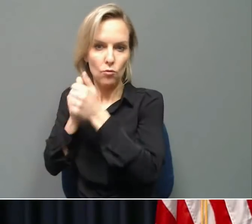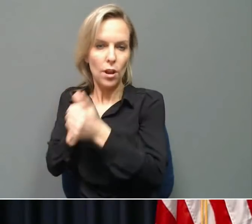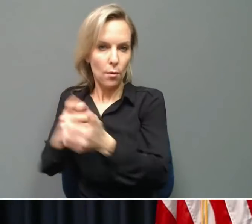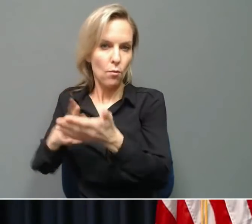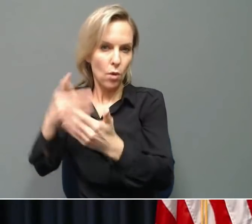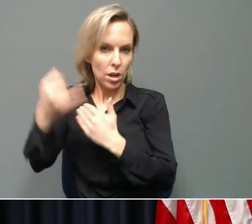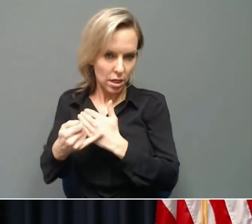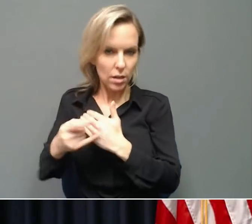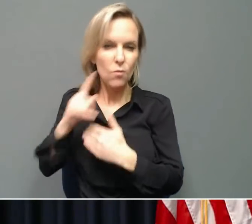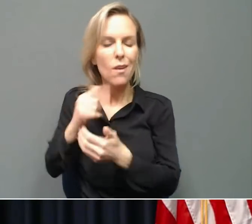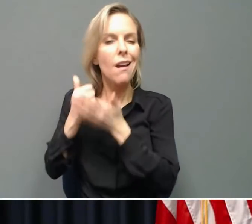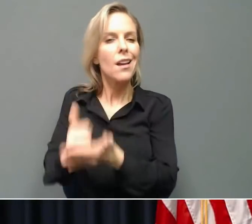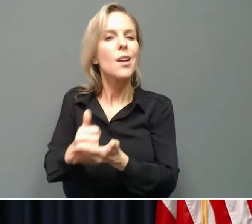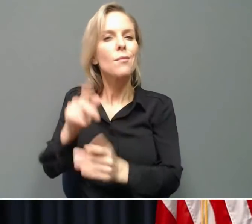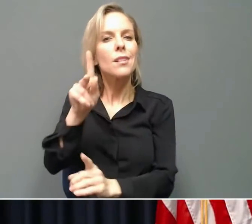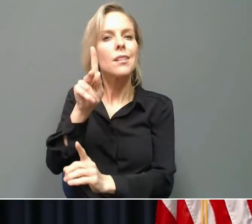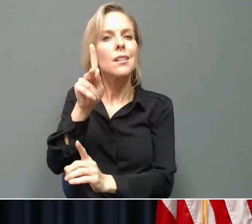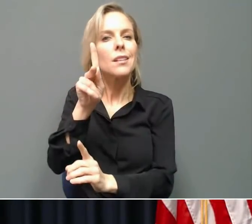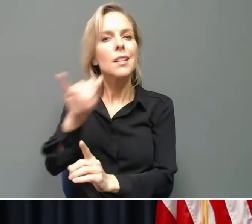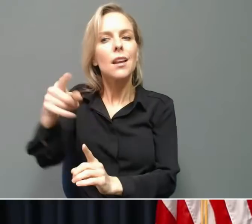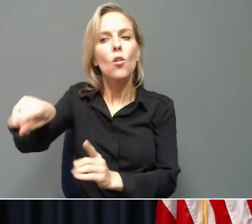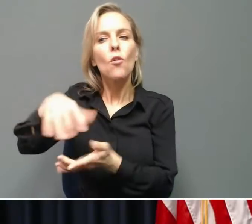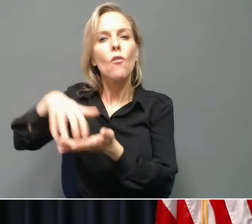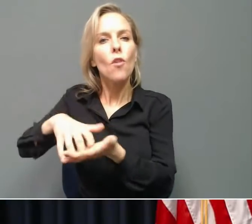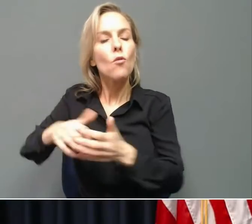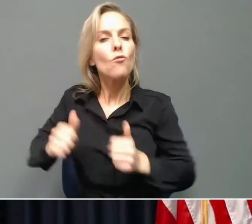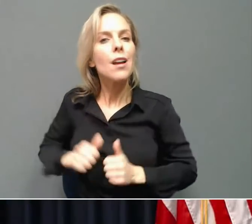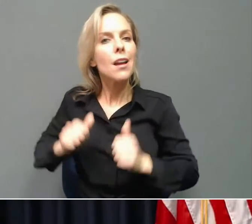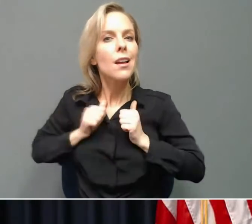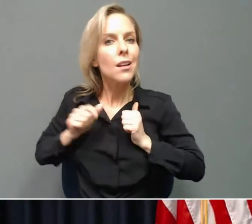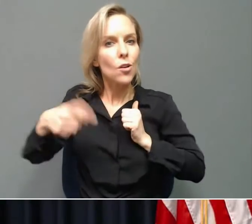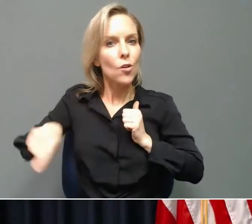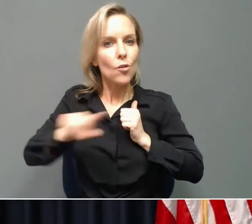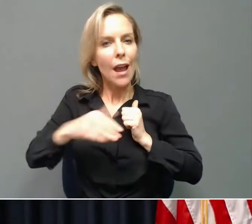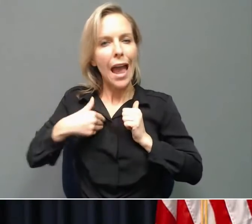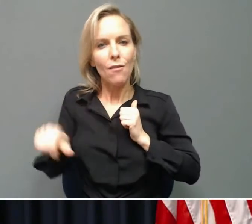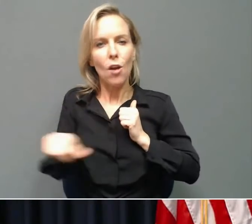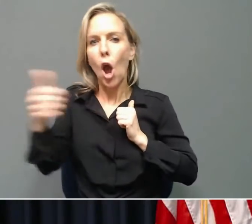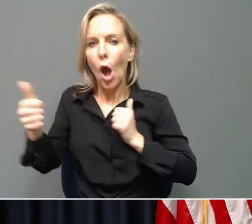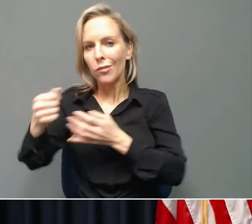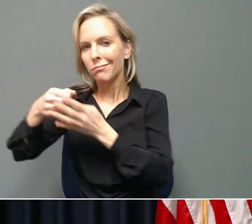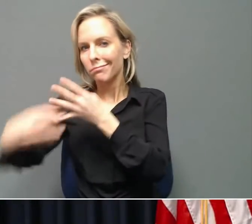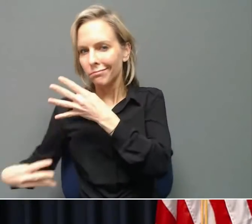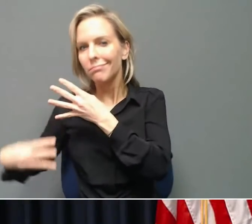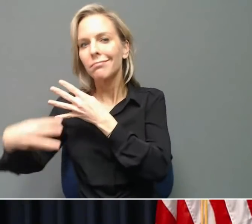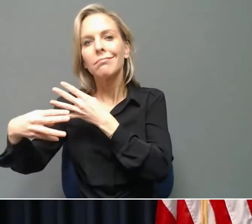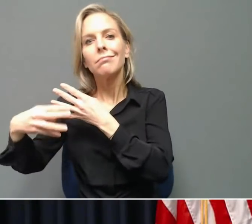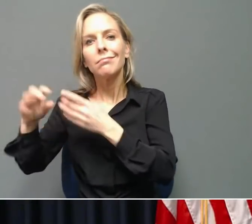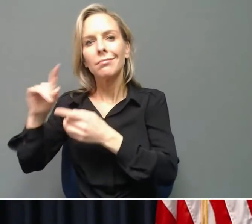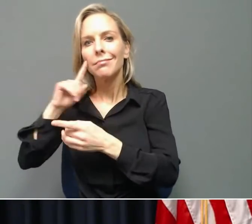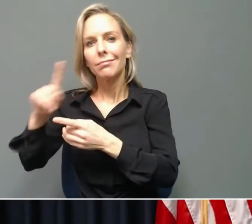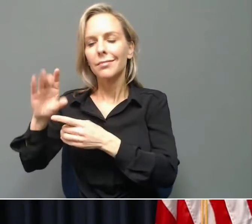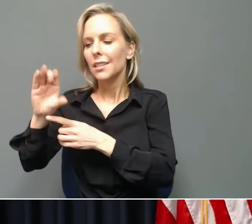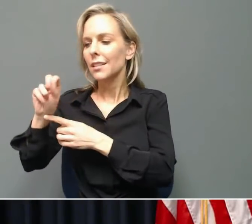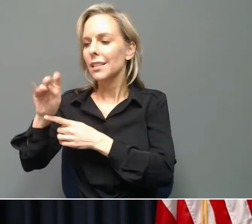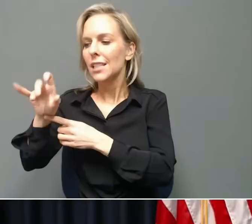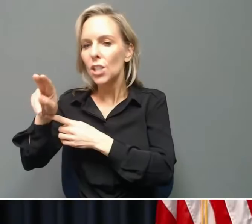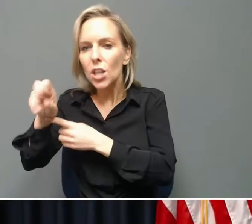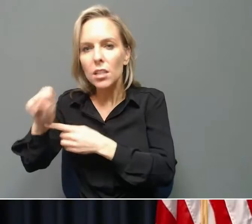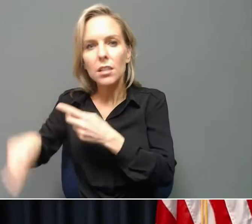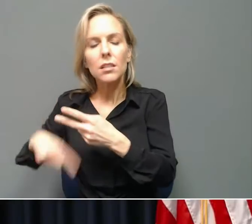help Kentucky's vulnerable residents, many of whom have underlying chronic conditions, compromised immune system, and advanced